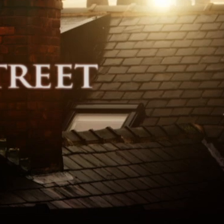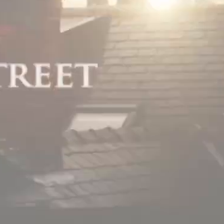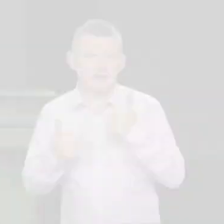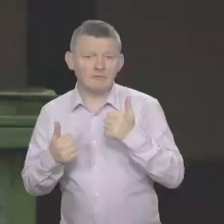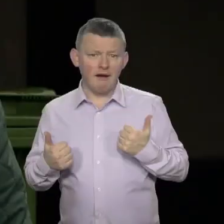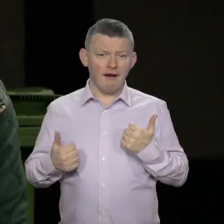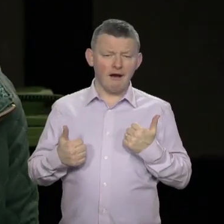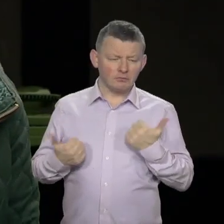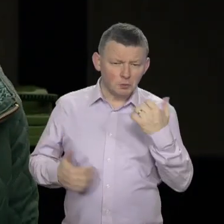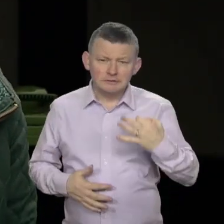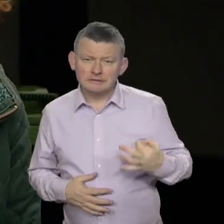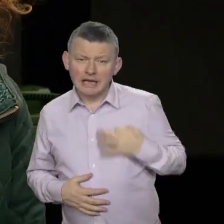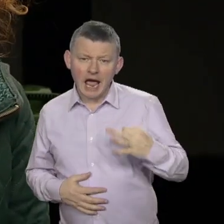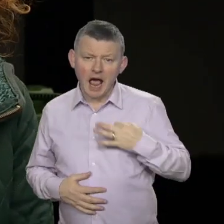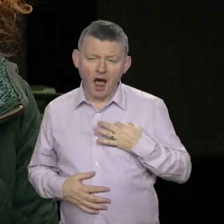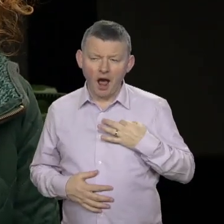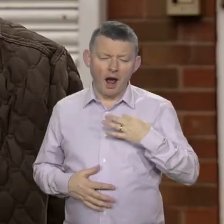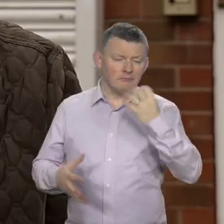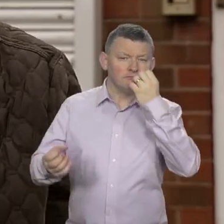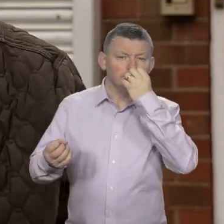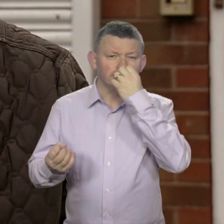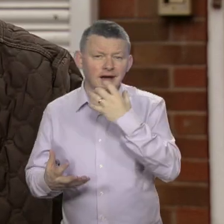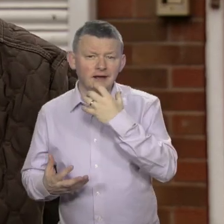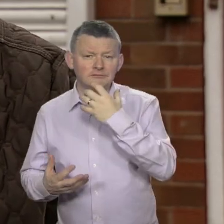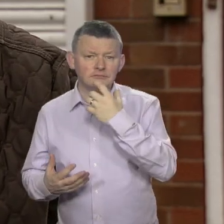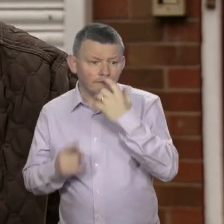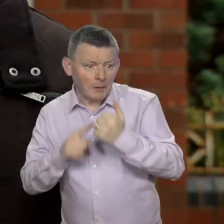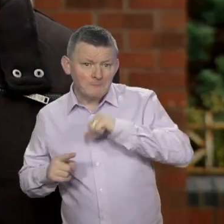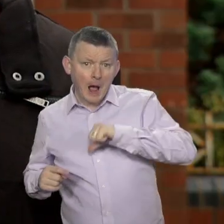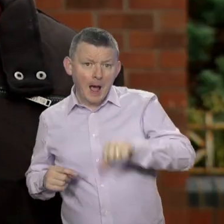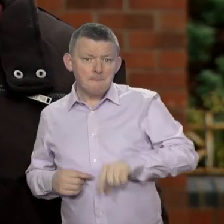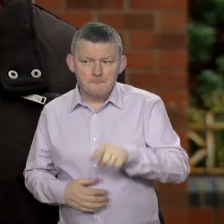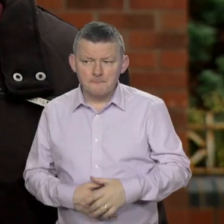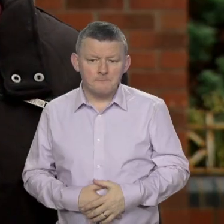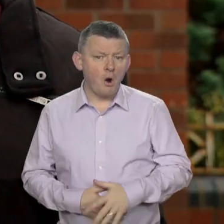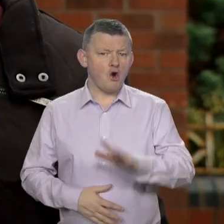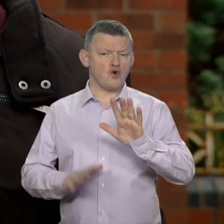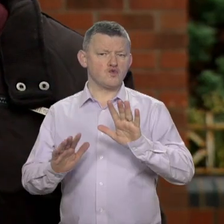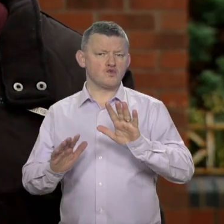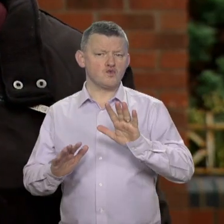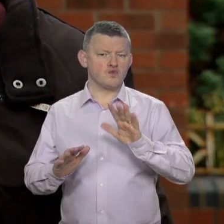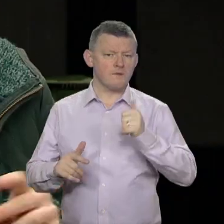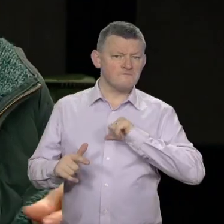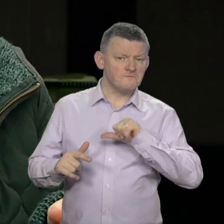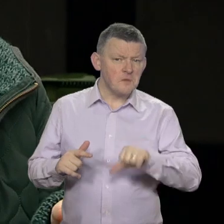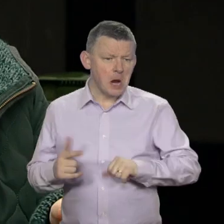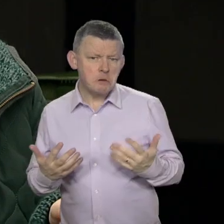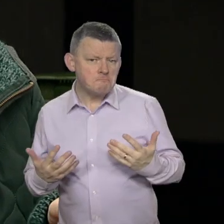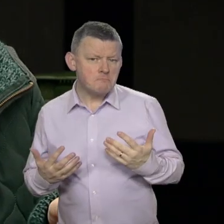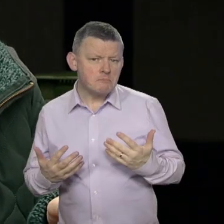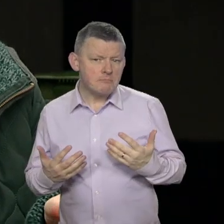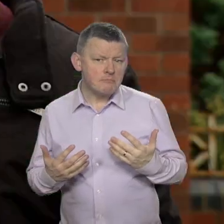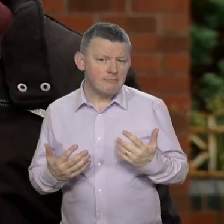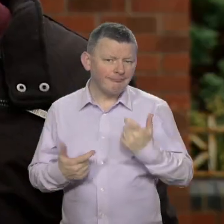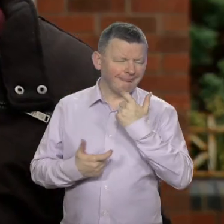It's a good time, that's brilliant. So you found the farm then? but, it wasn't a farm at all. Yeah and the sat nav went a bit funny but we got there in the end. But it was definitely the right